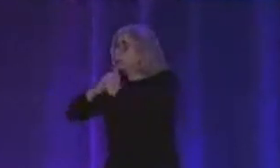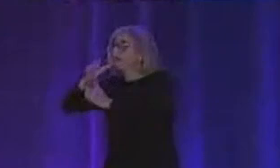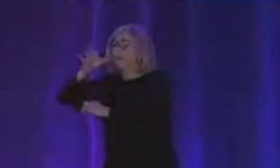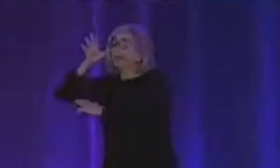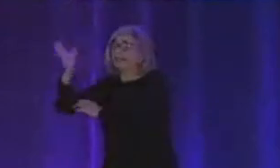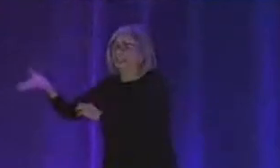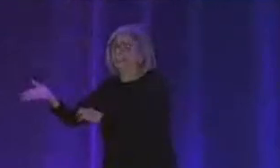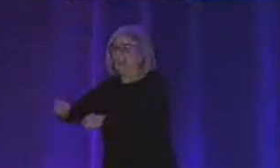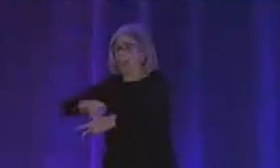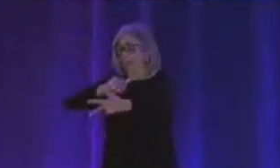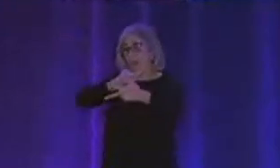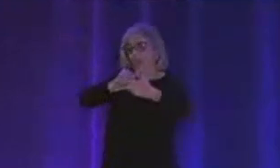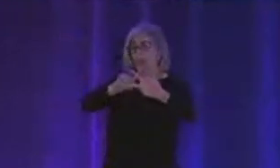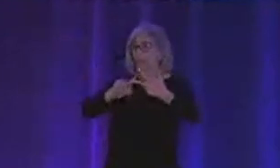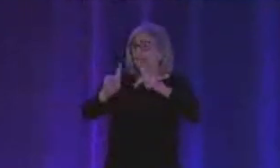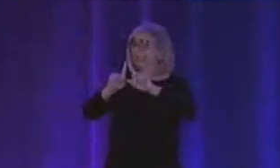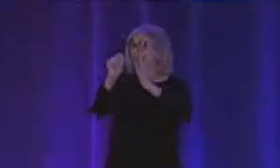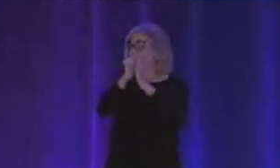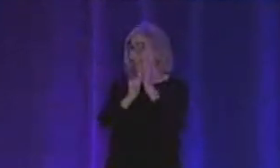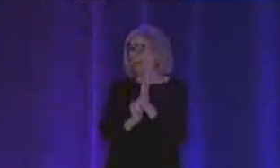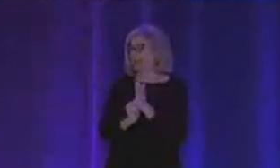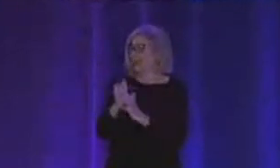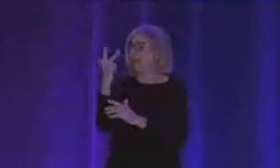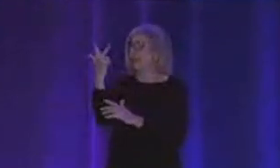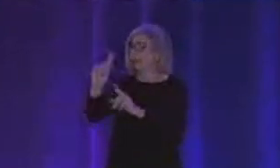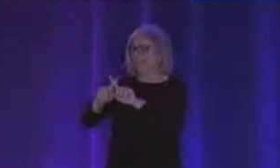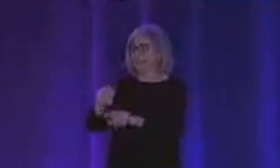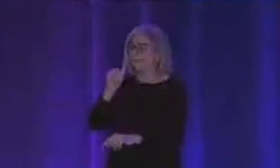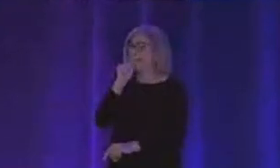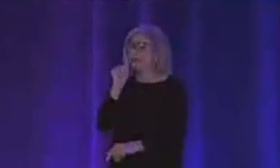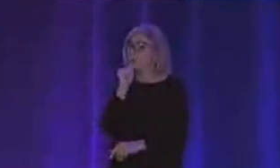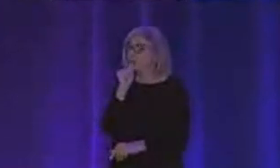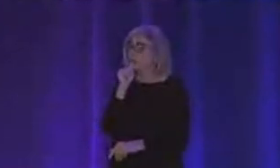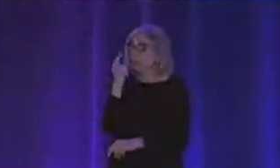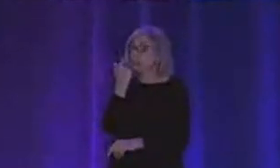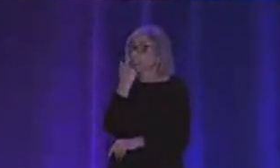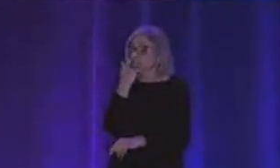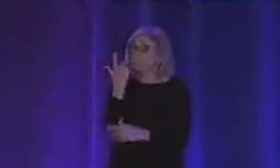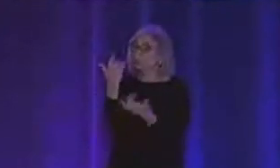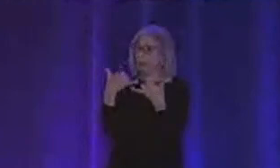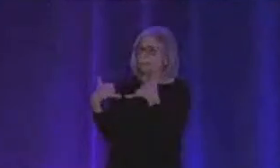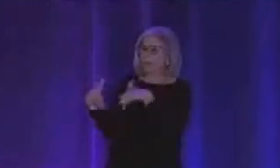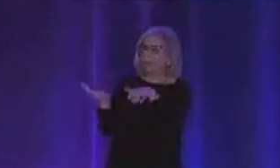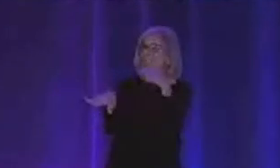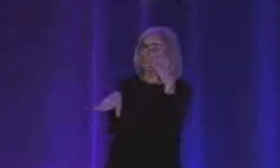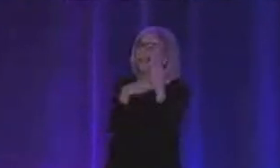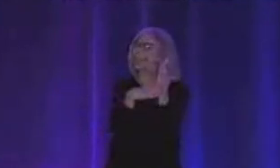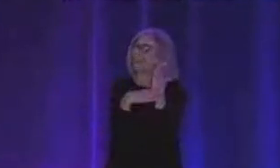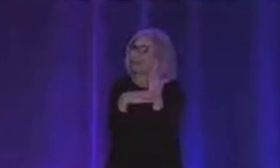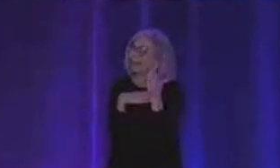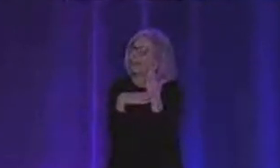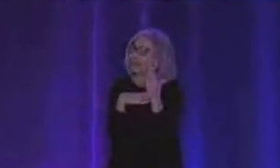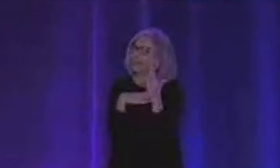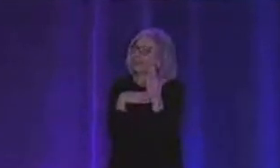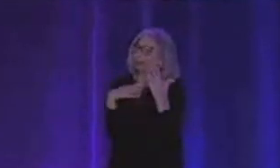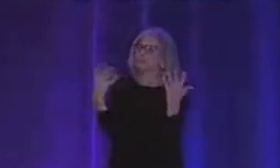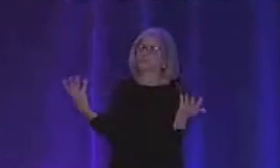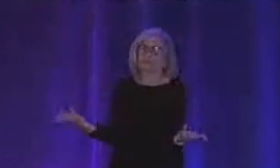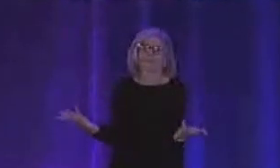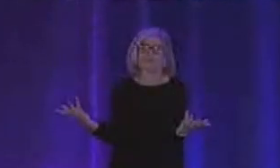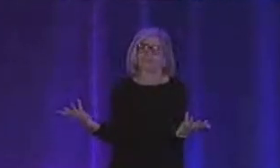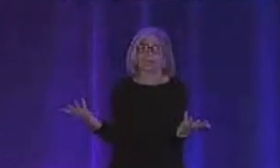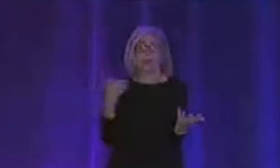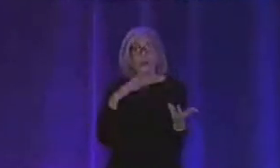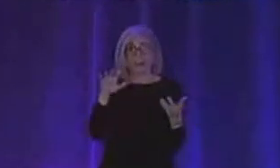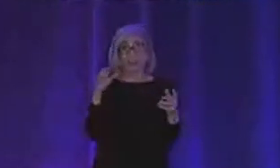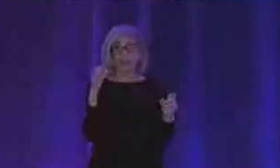So that's 3 different accounts, 3 different passwords, just so we can play soccer. We're undefeated,